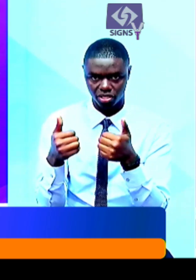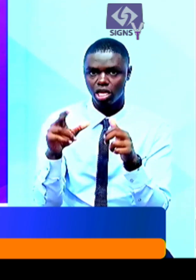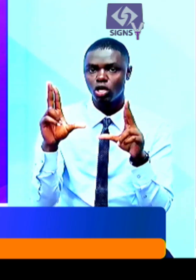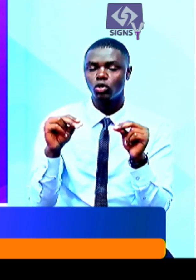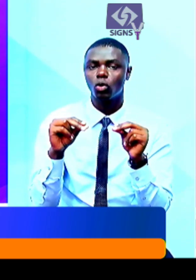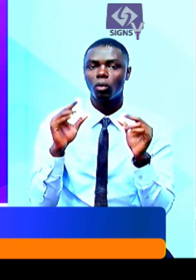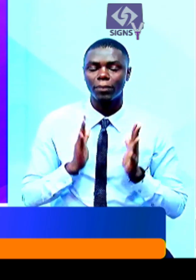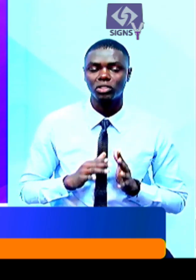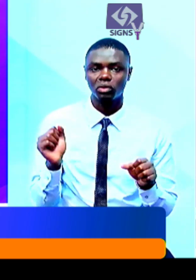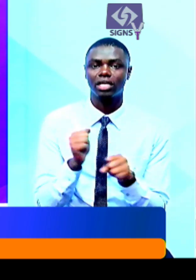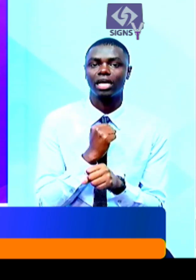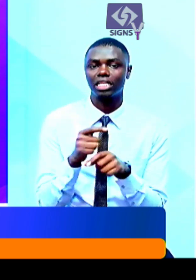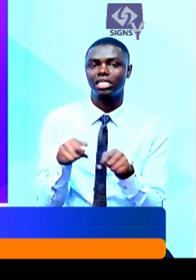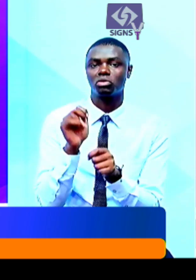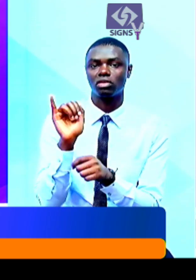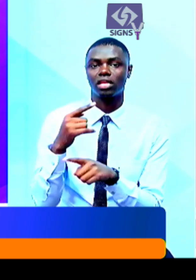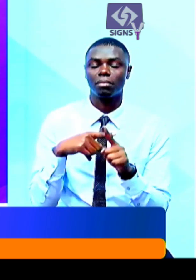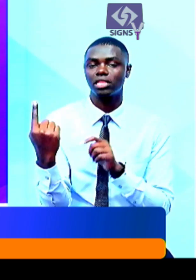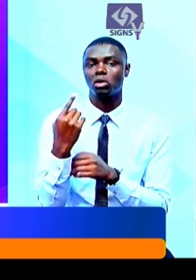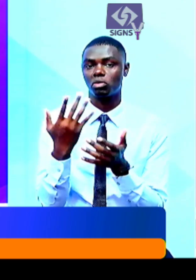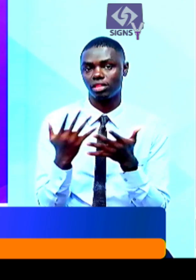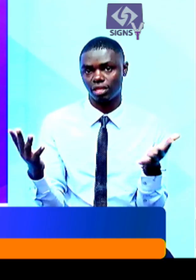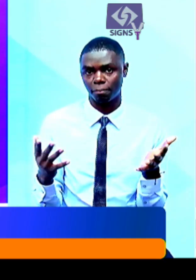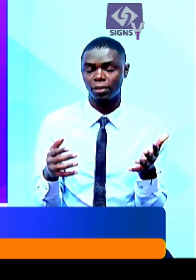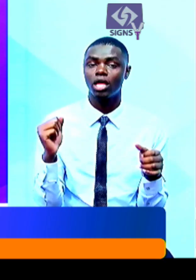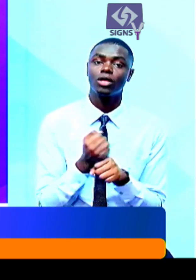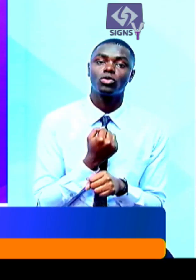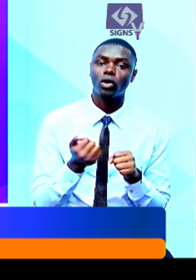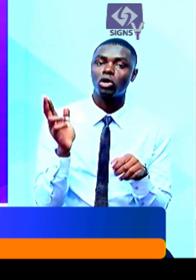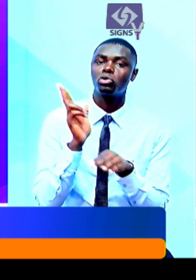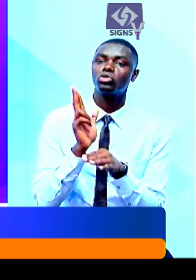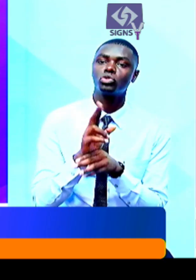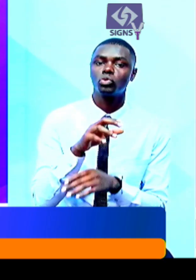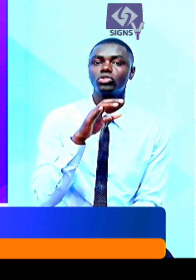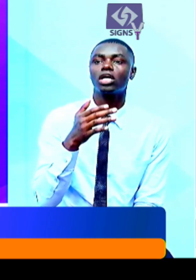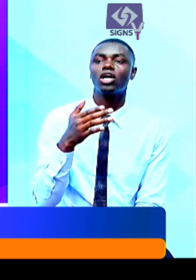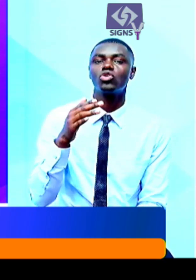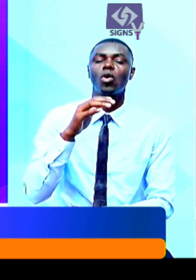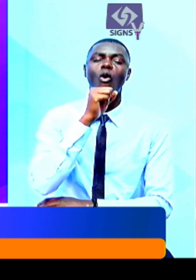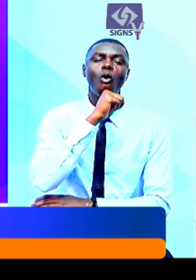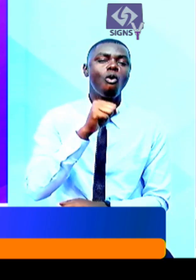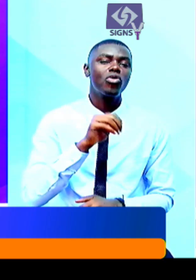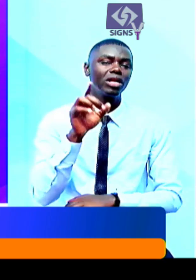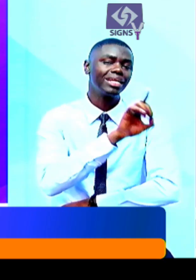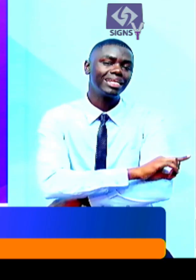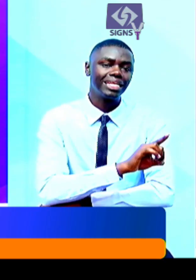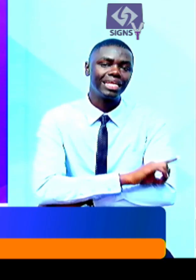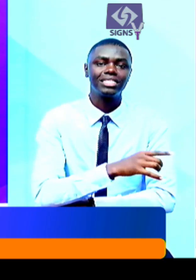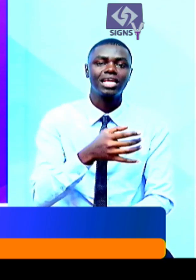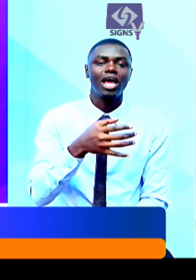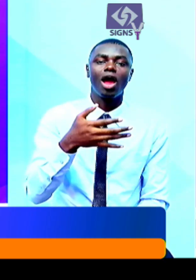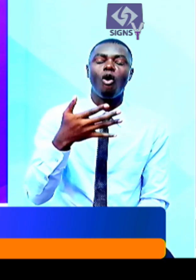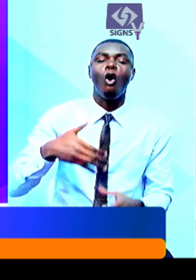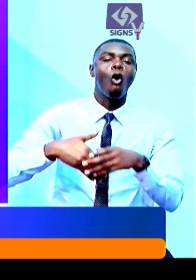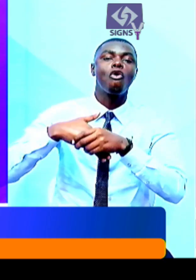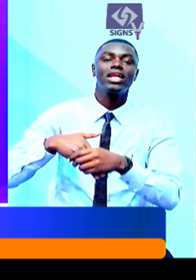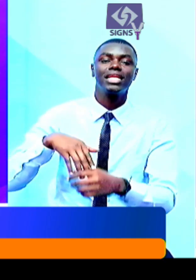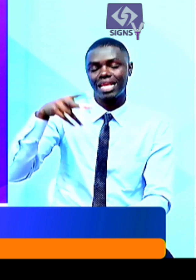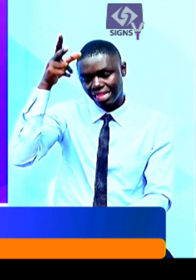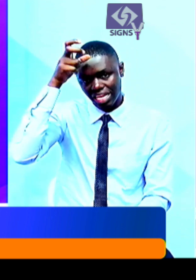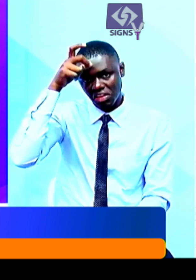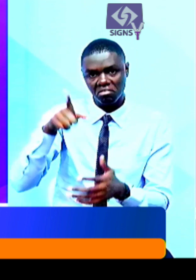take it away from him. But the only thing is that you cannot use your sunset days, hold the devil's hand and walk